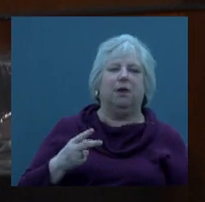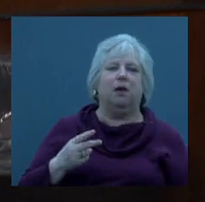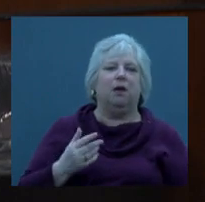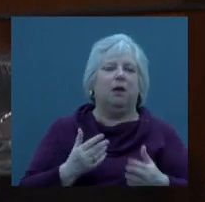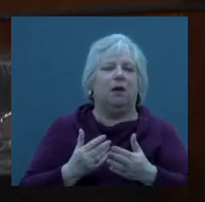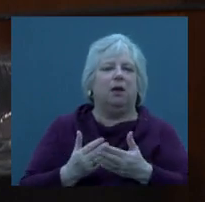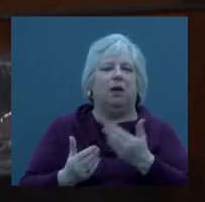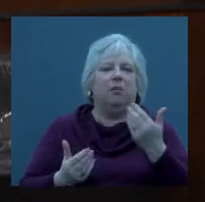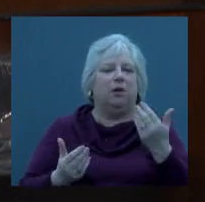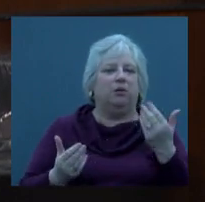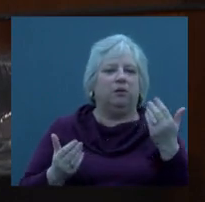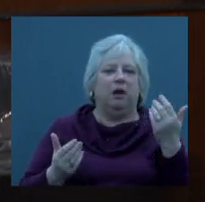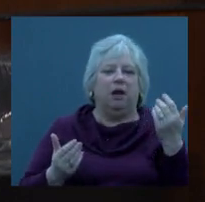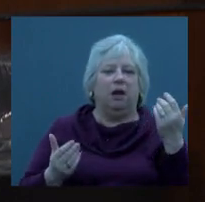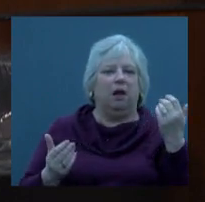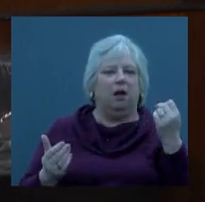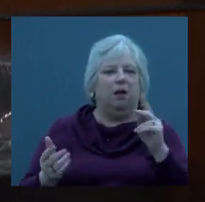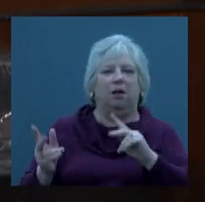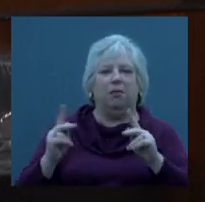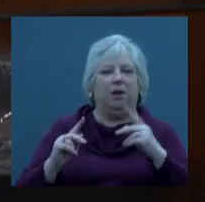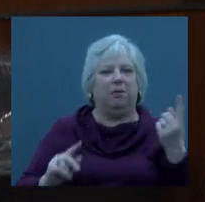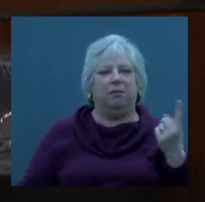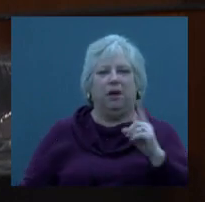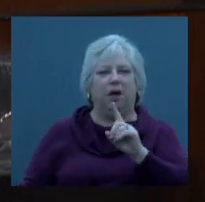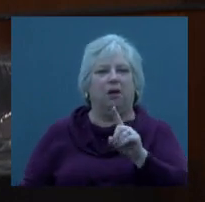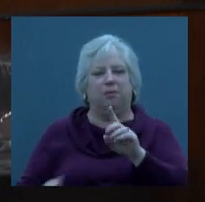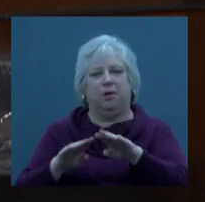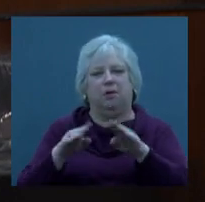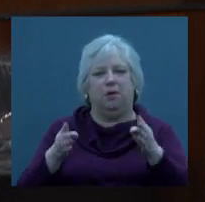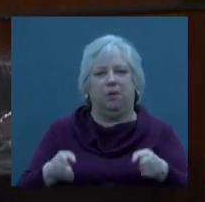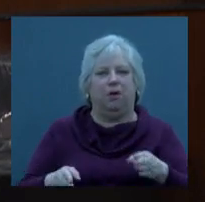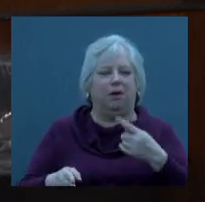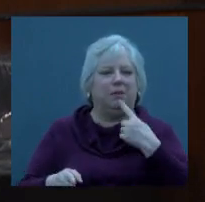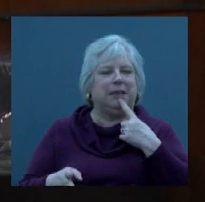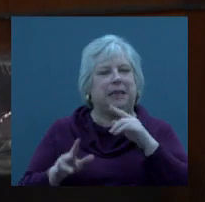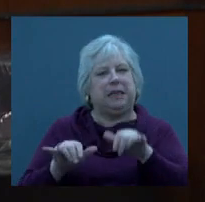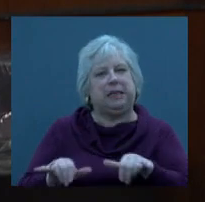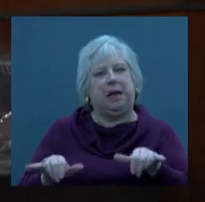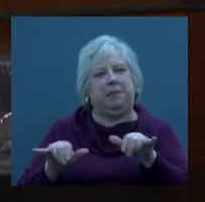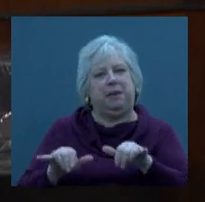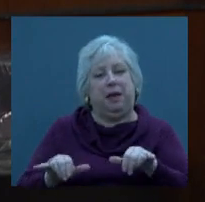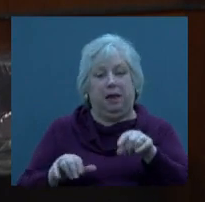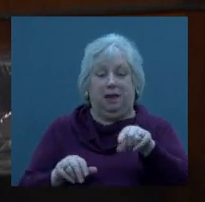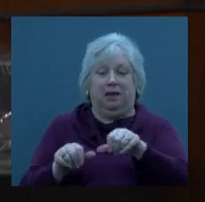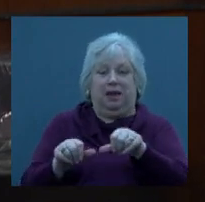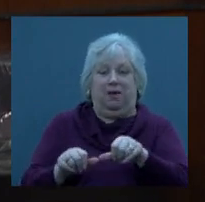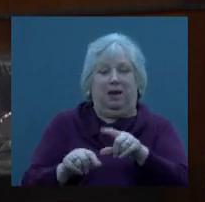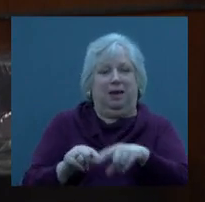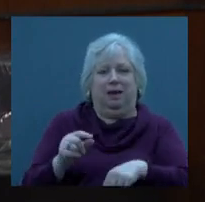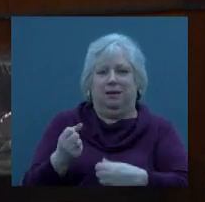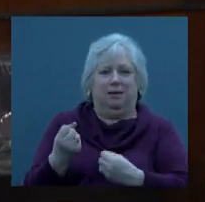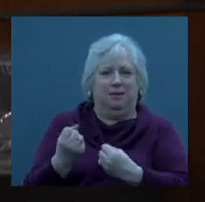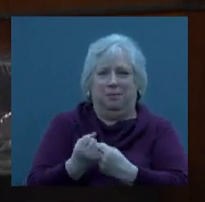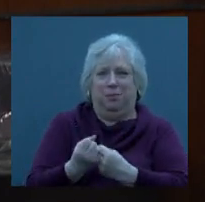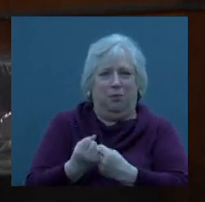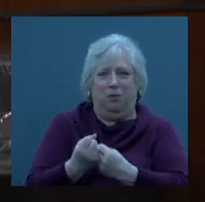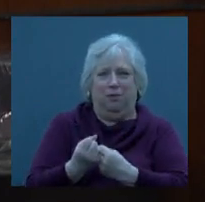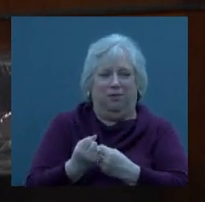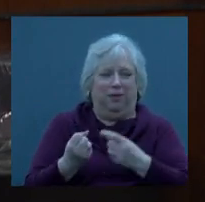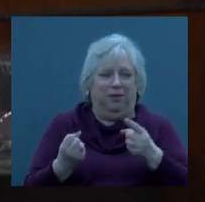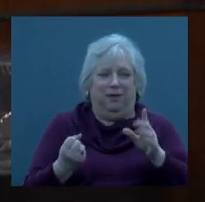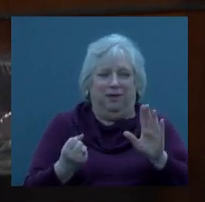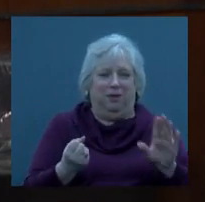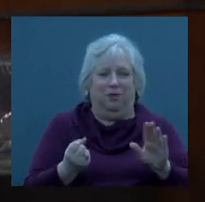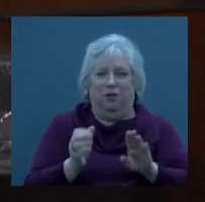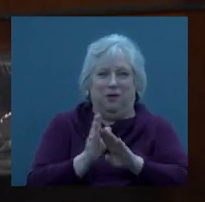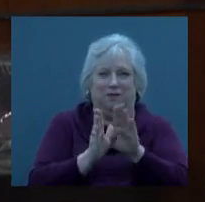Almost everyone that has come to the podium has mentioned essentially the same thing, which is that this area cannot support this